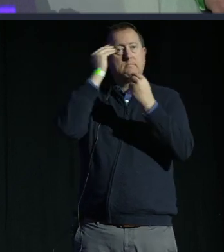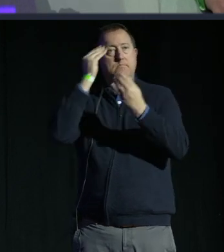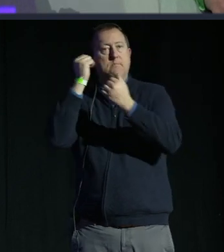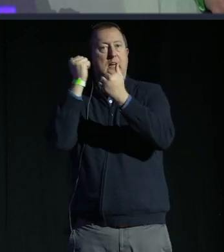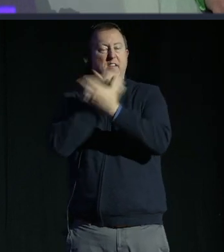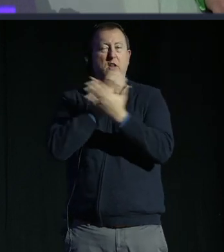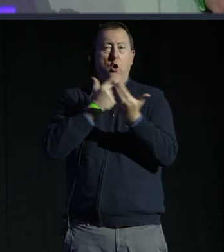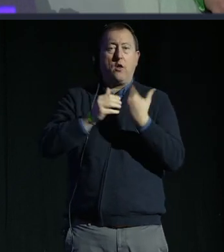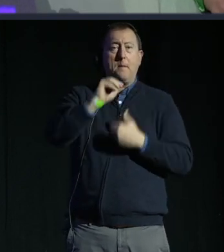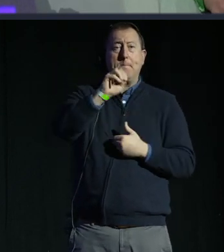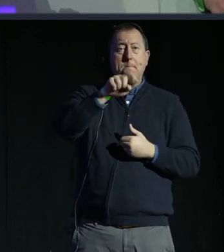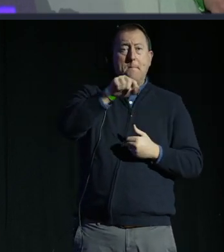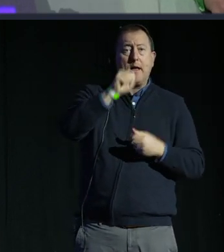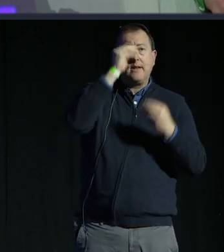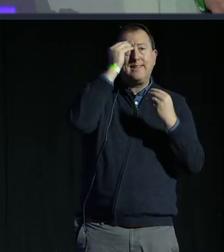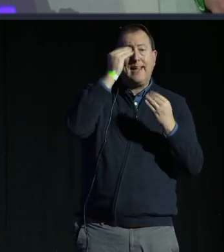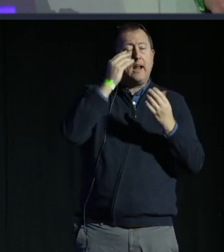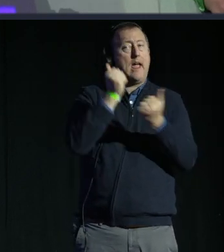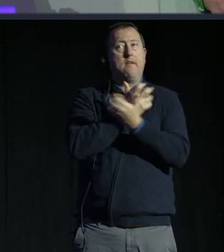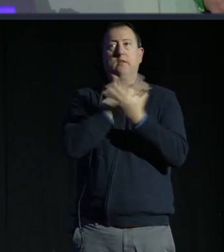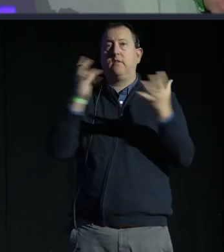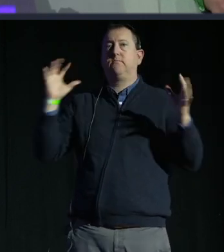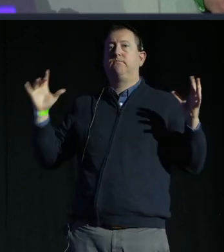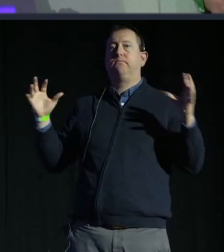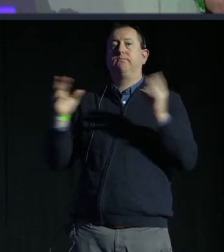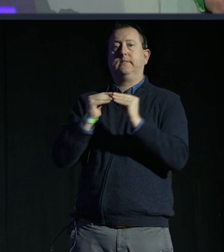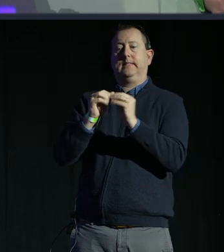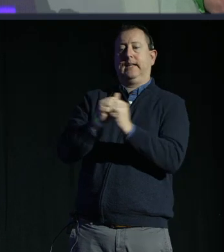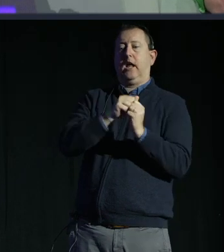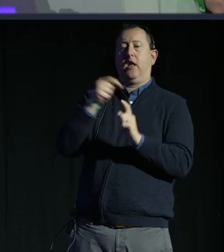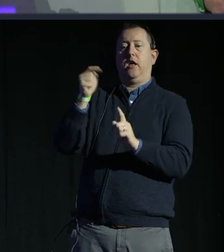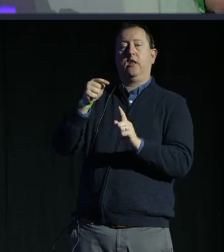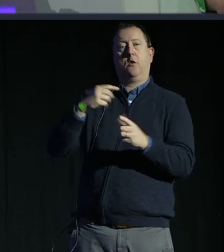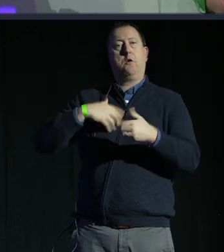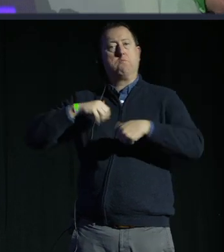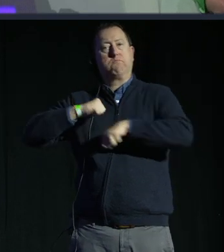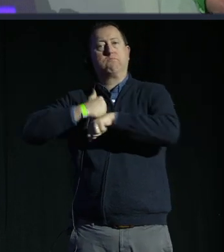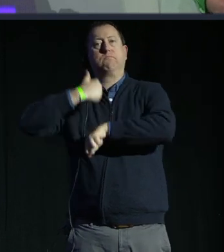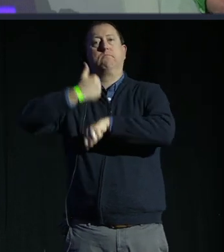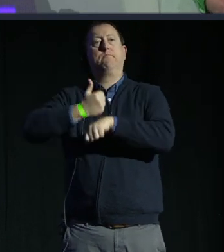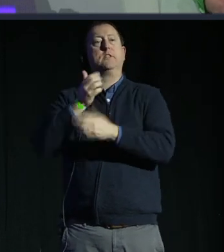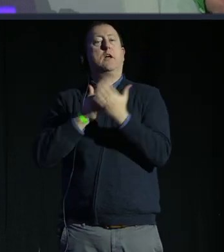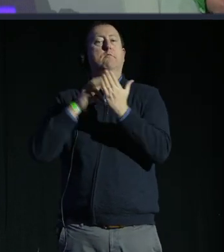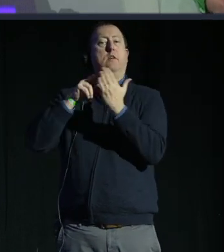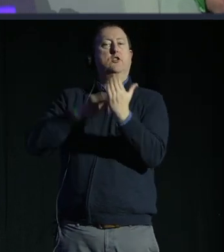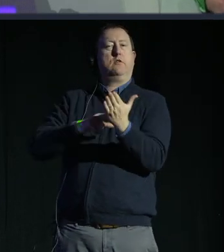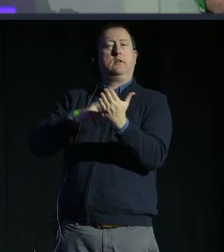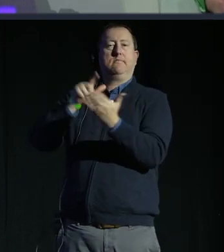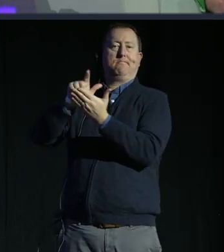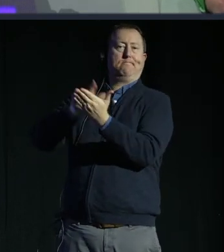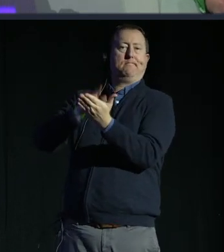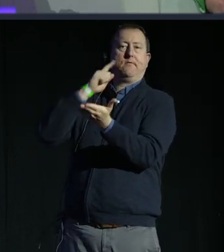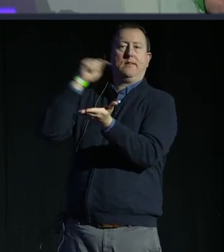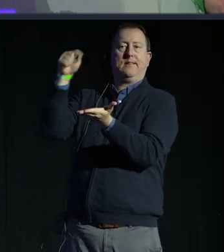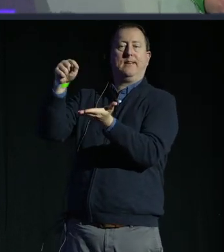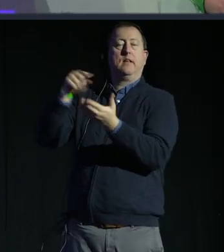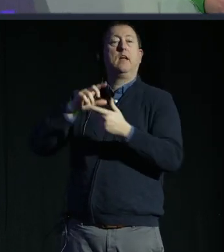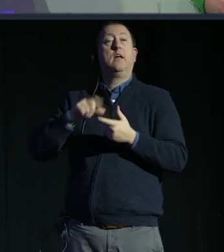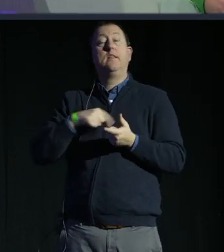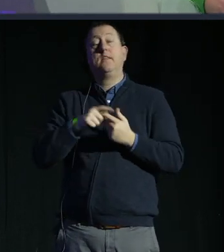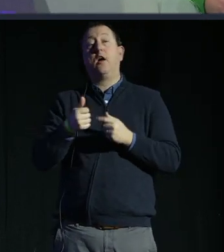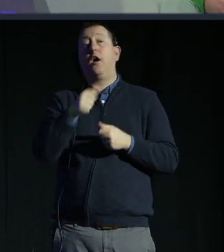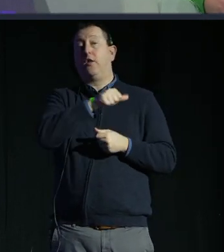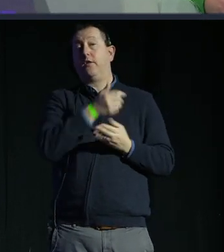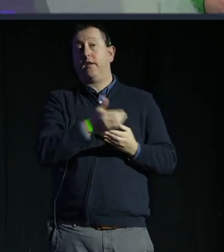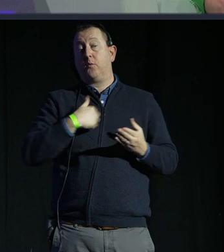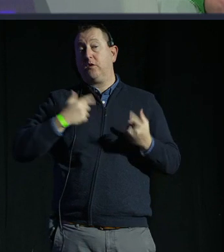metadata tools, aggregating those together, providing some level of registration and governance process around data products. And then the other thing that we did that